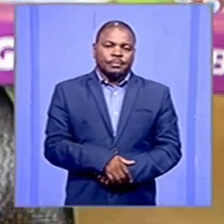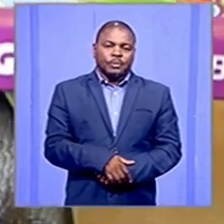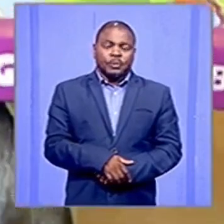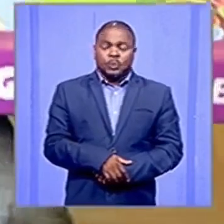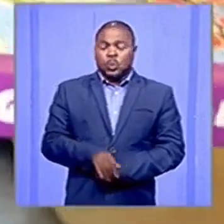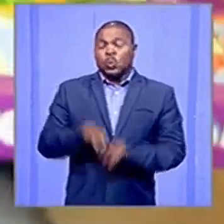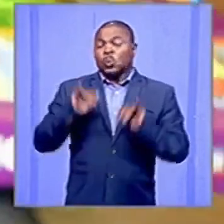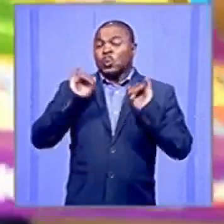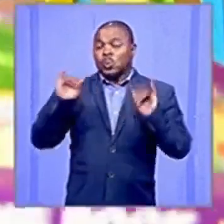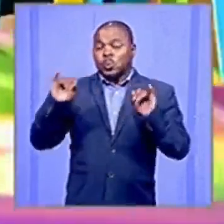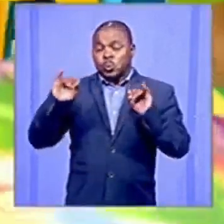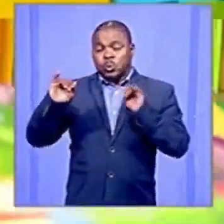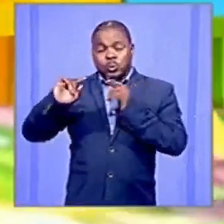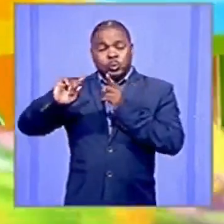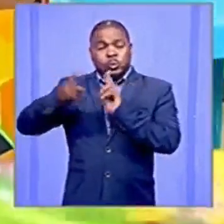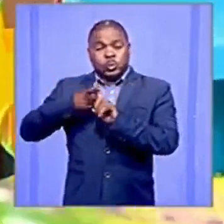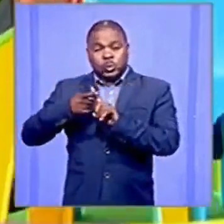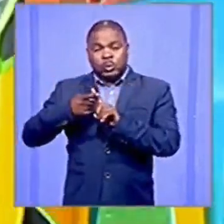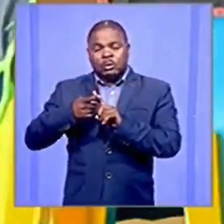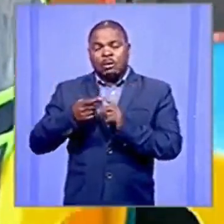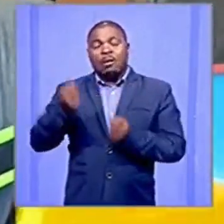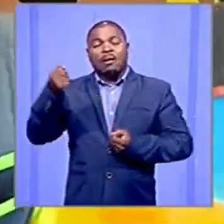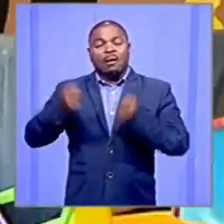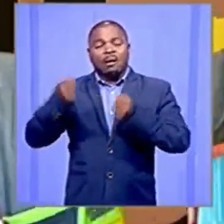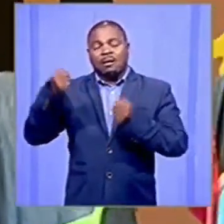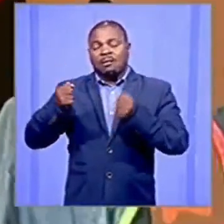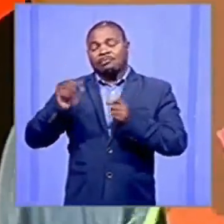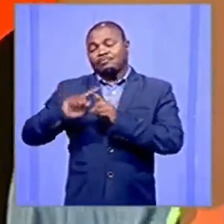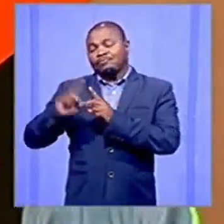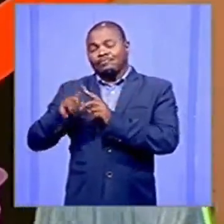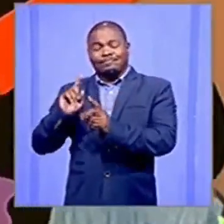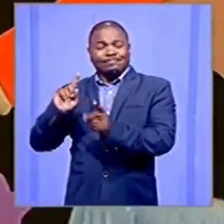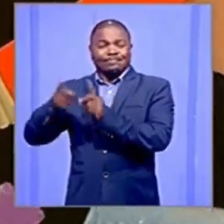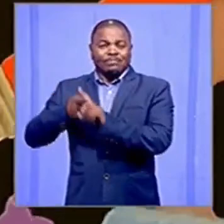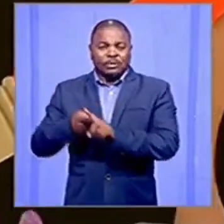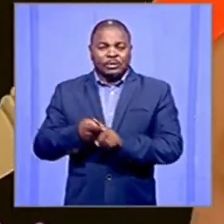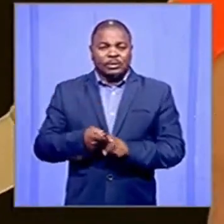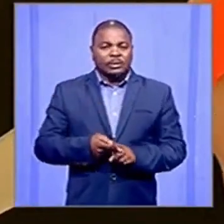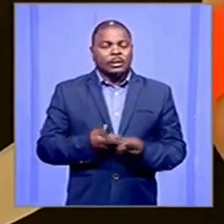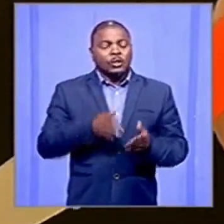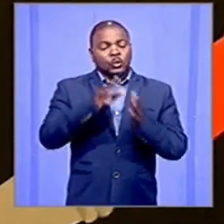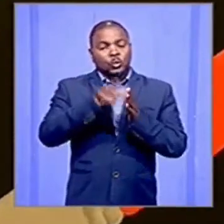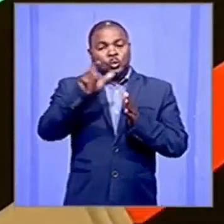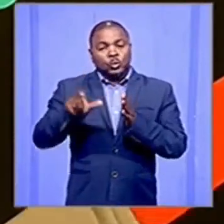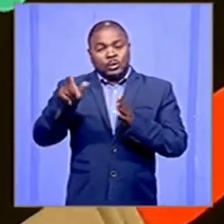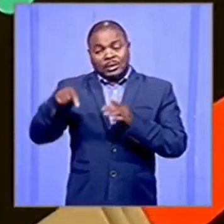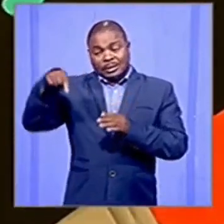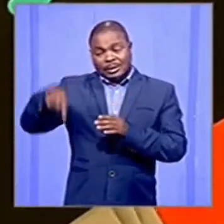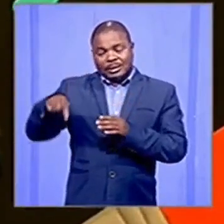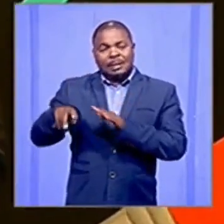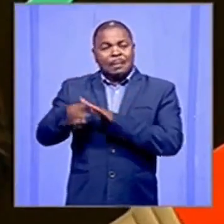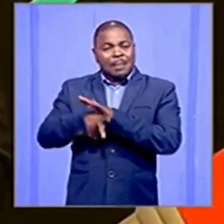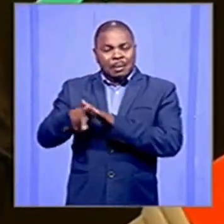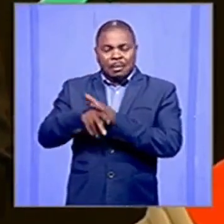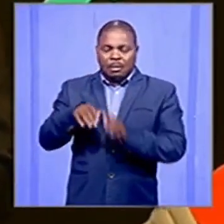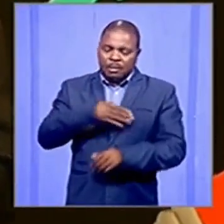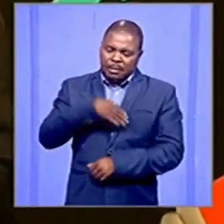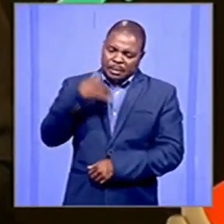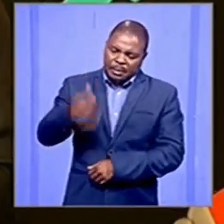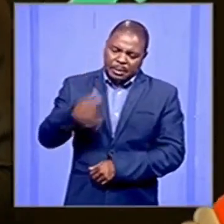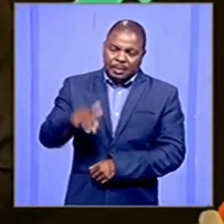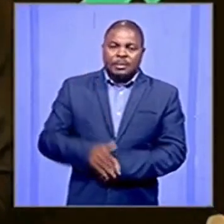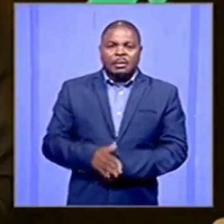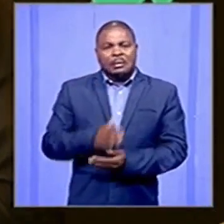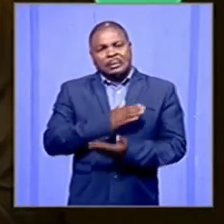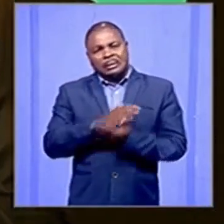Kotsi e sisang ya di jana ga di le mmalwa e tlhodile kutlo botlhoko gareng ga barutwana ba sekolo se nnye bangwe ba ne ba